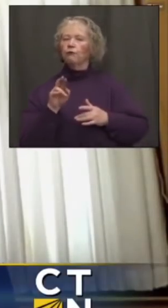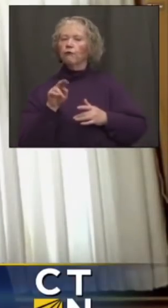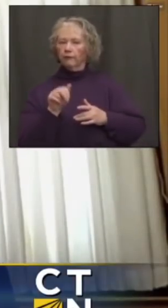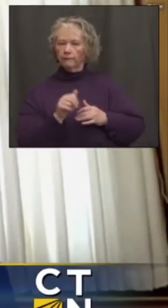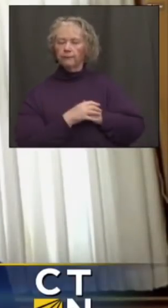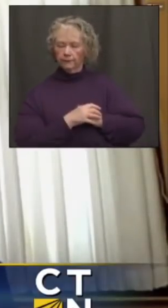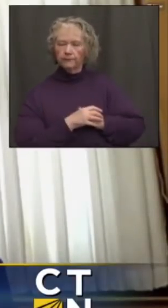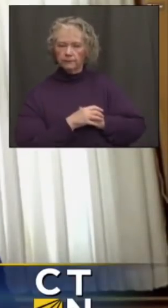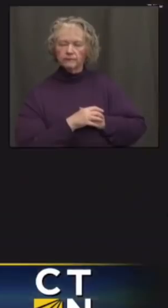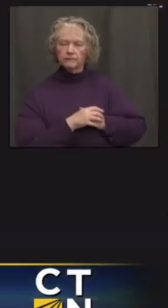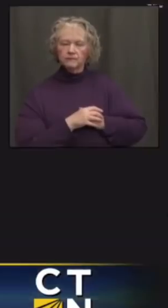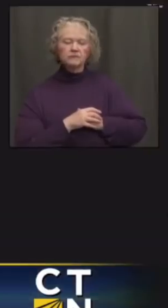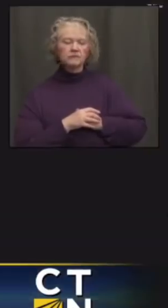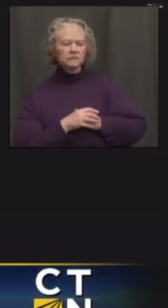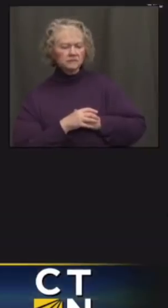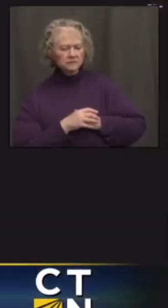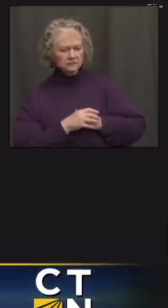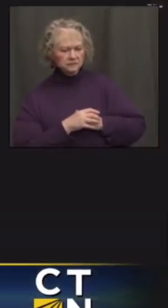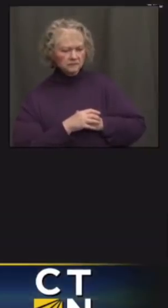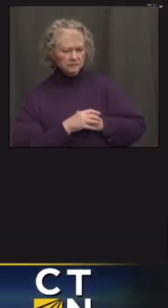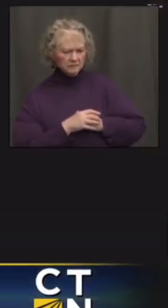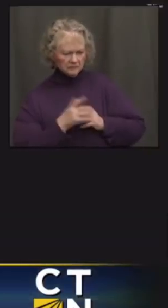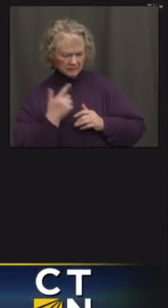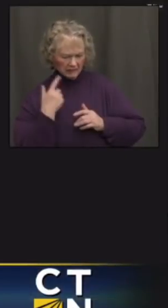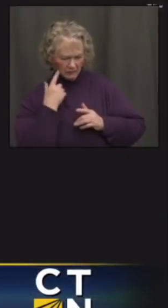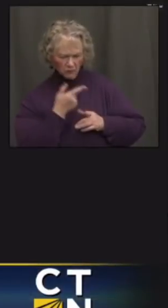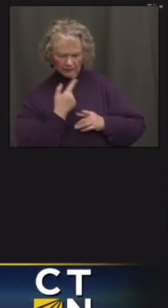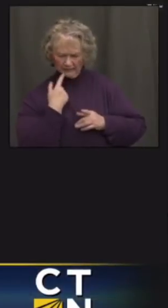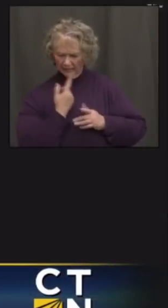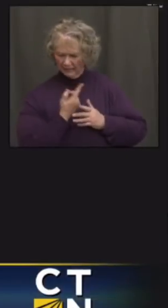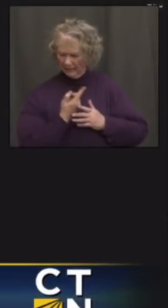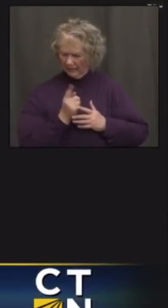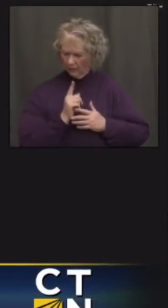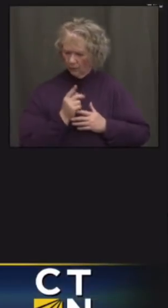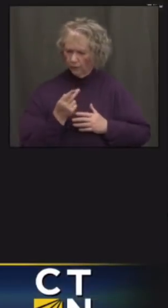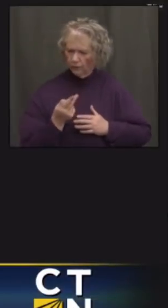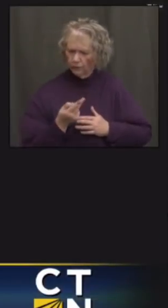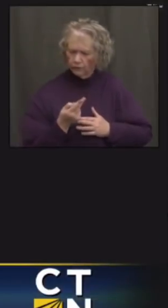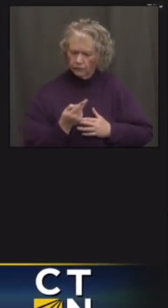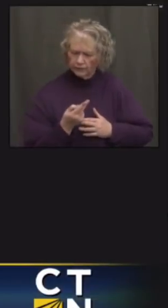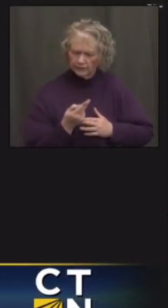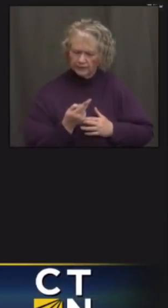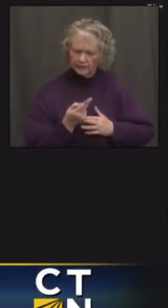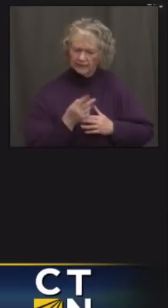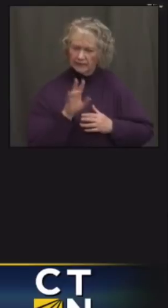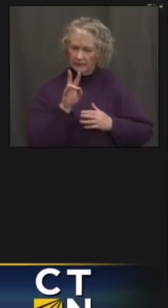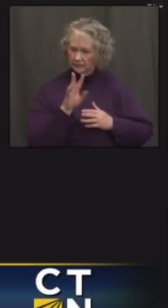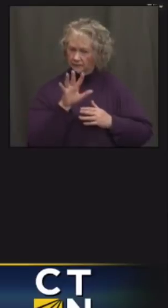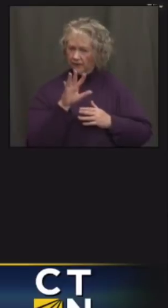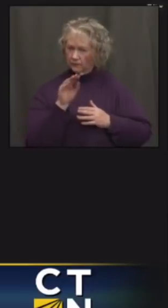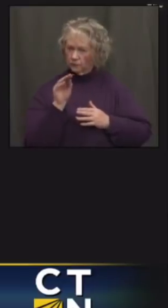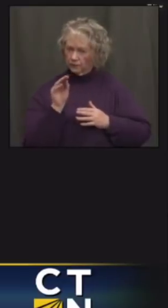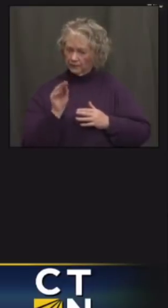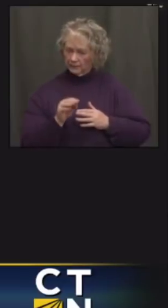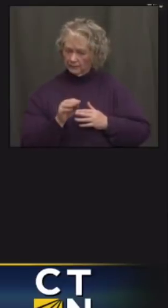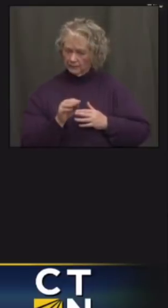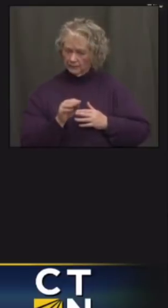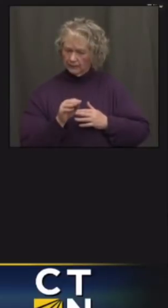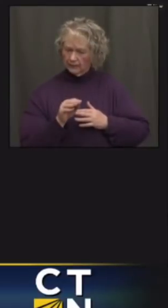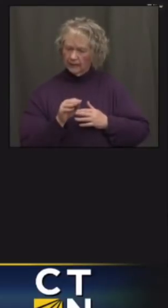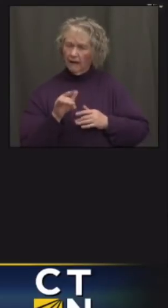the 3 or 4 week interval in terms of how many first doses we got, 3 or 4 weeks ago, depending on whether you're talking about the Pfizer or the Moderna vaccine. So